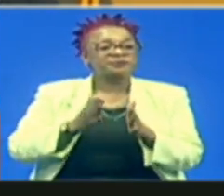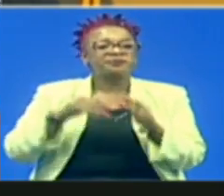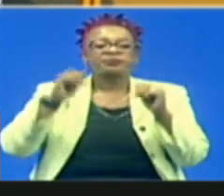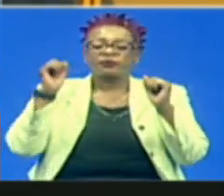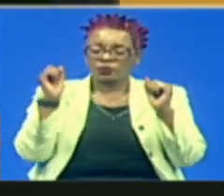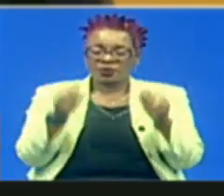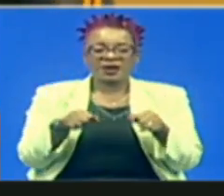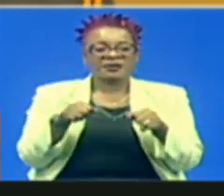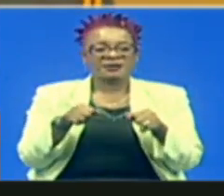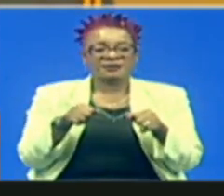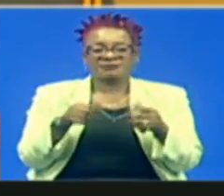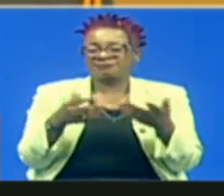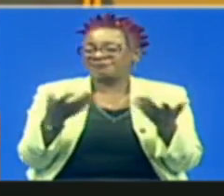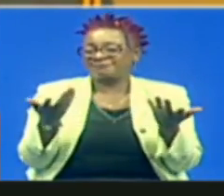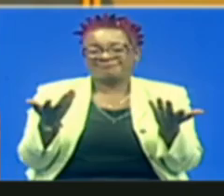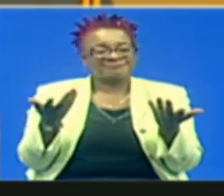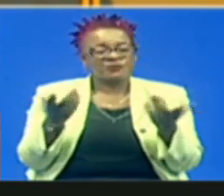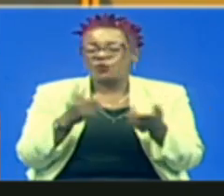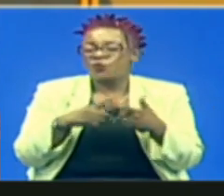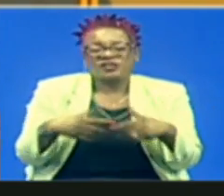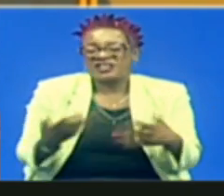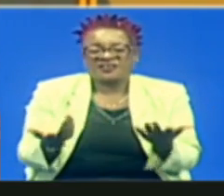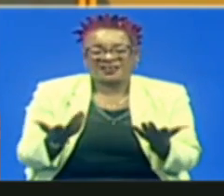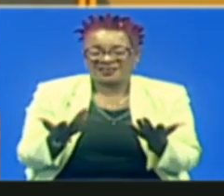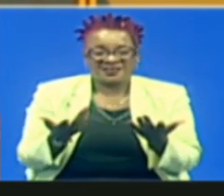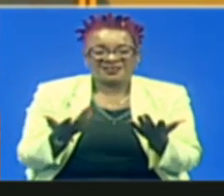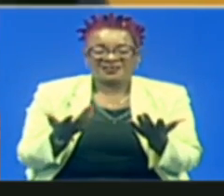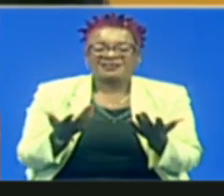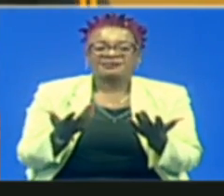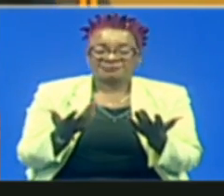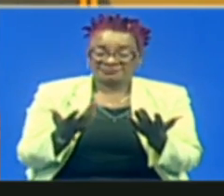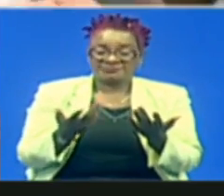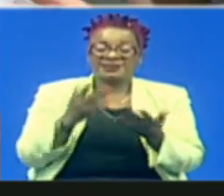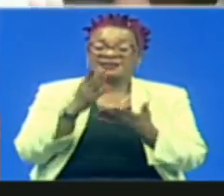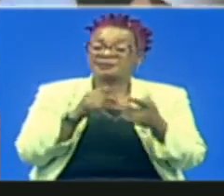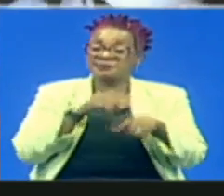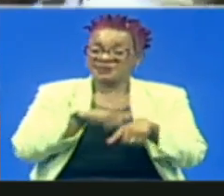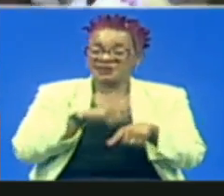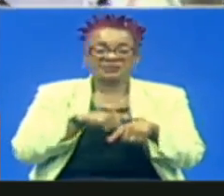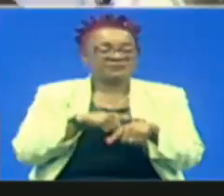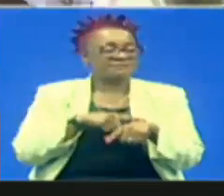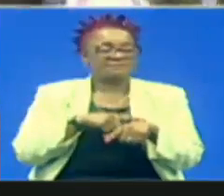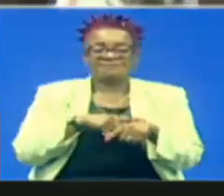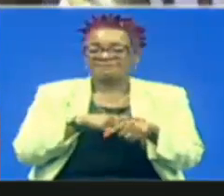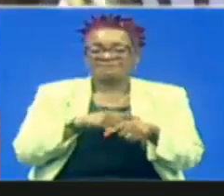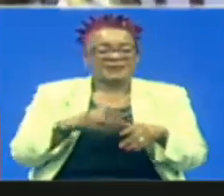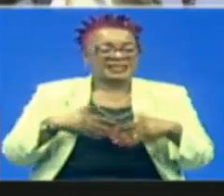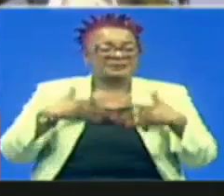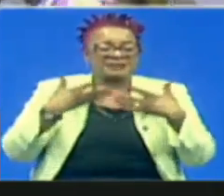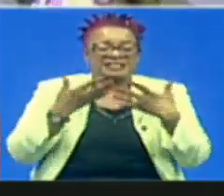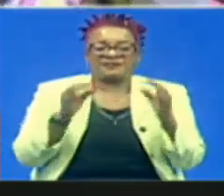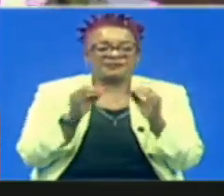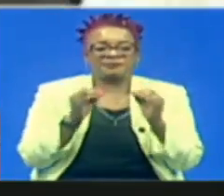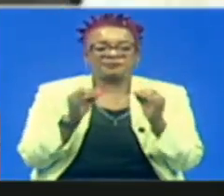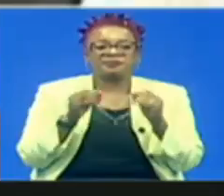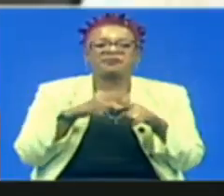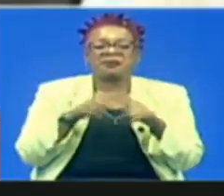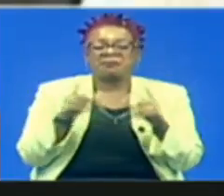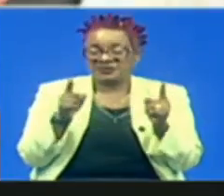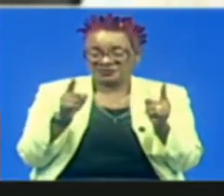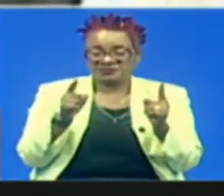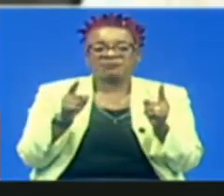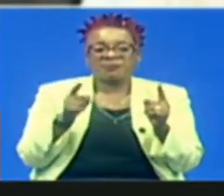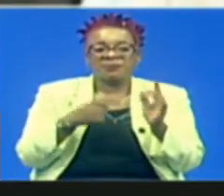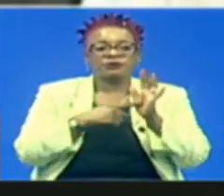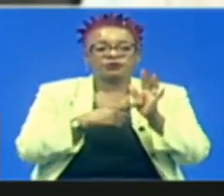be whatever you are. Sometimes they are not so explicit, but still, they raise no doubt. By